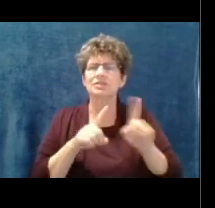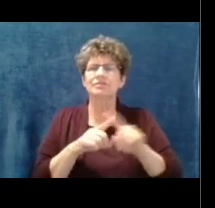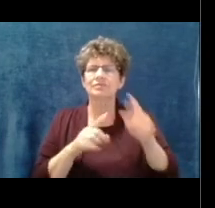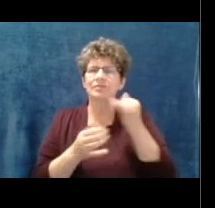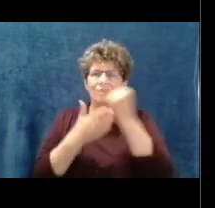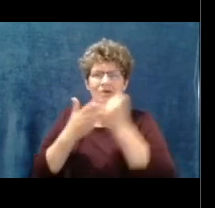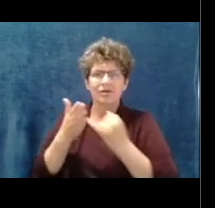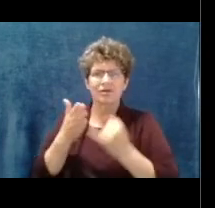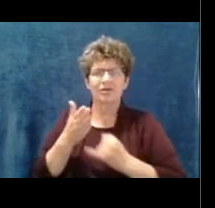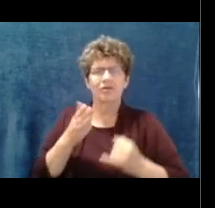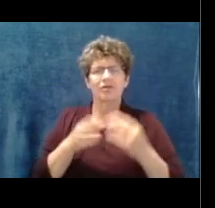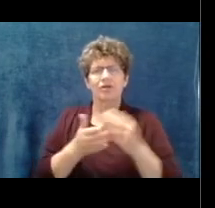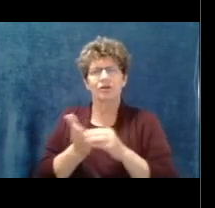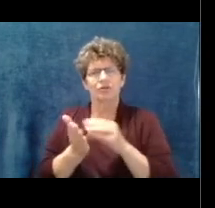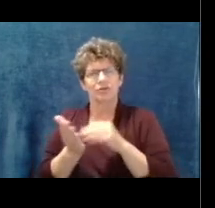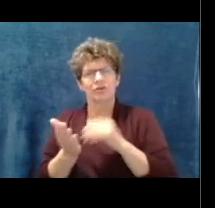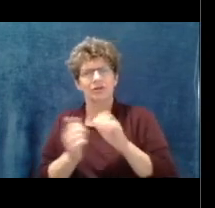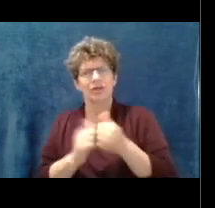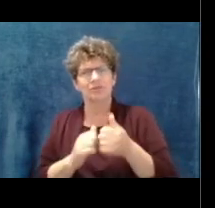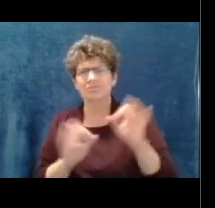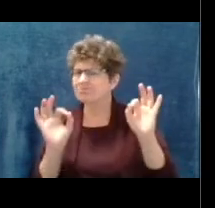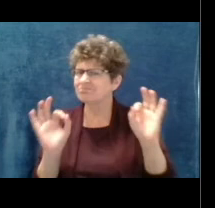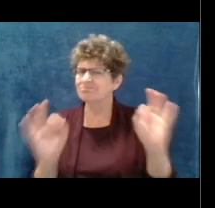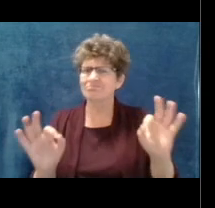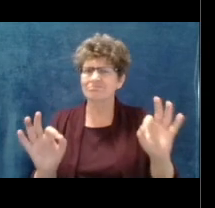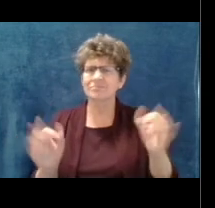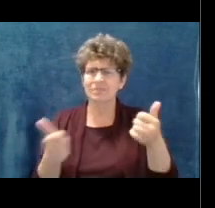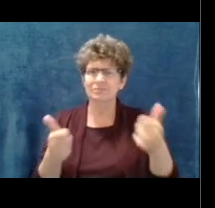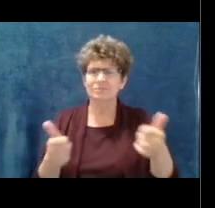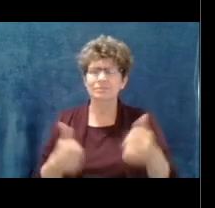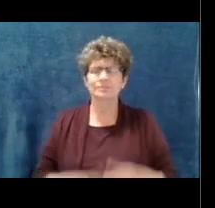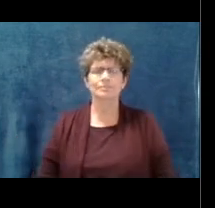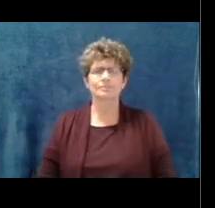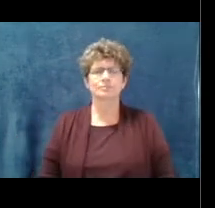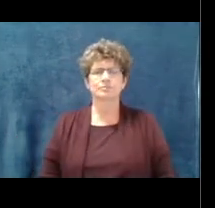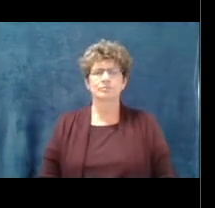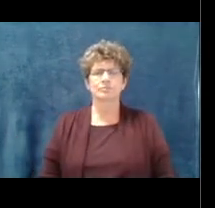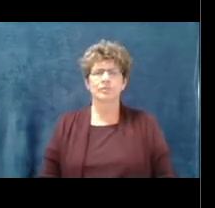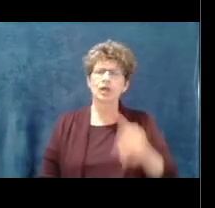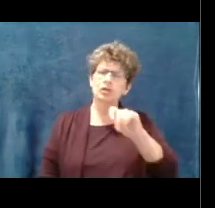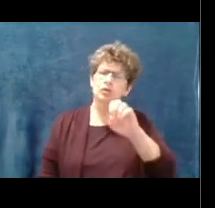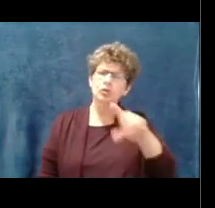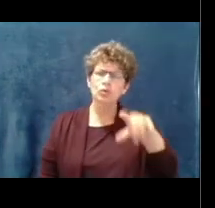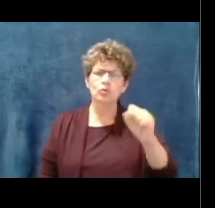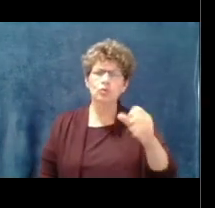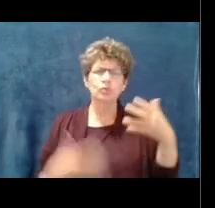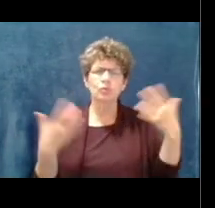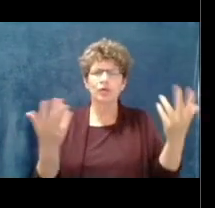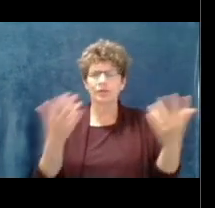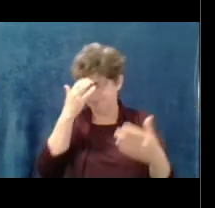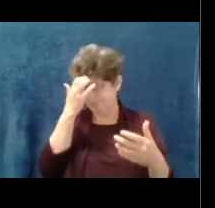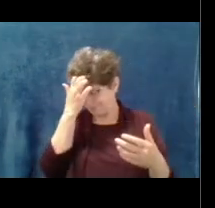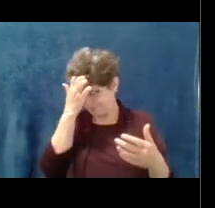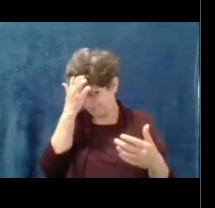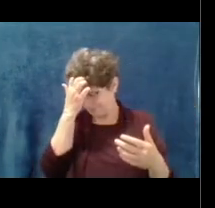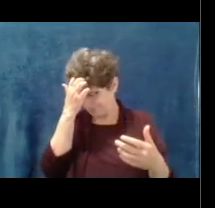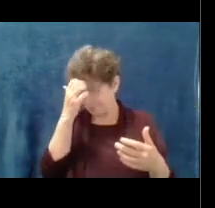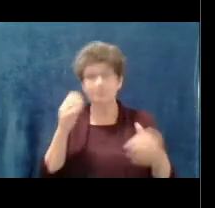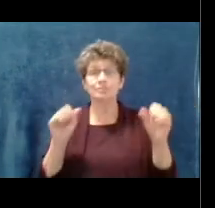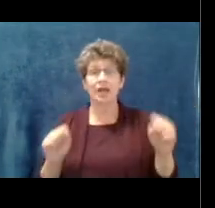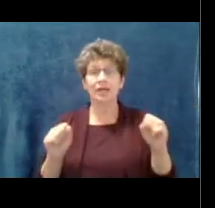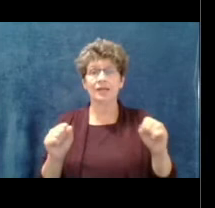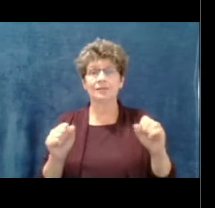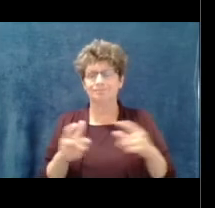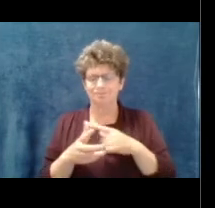to do. Okay, what are the tools I'm talking about? I could talk through these different steps,